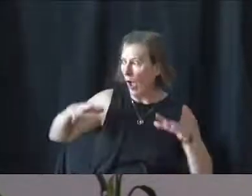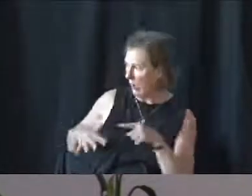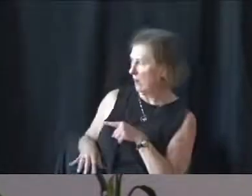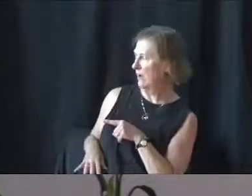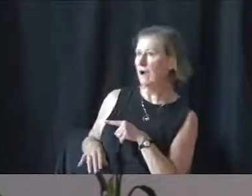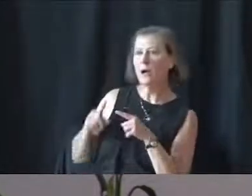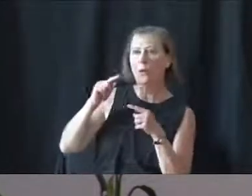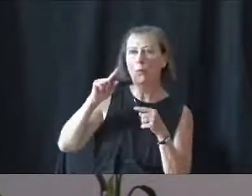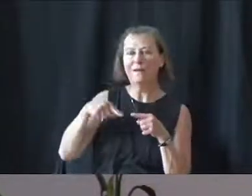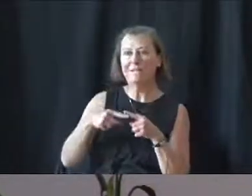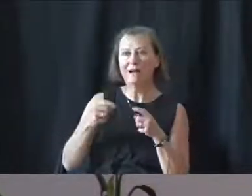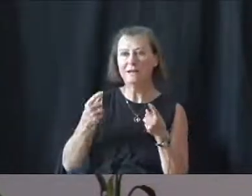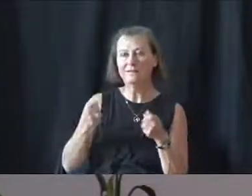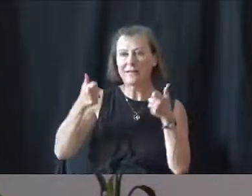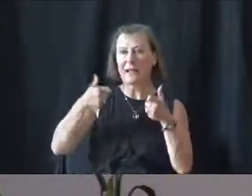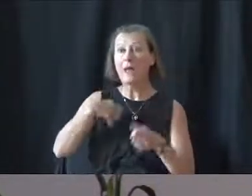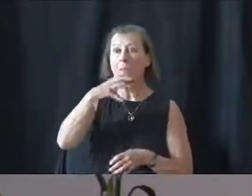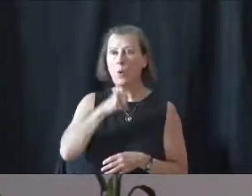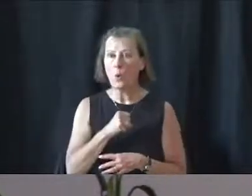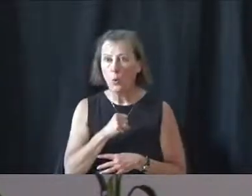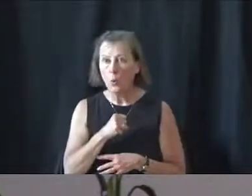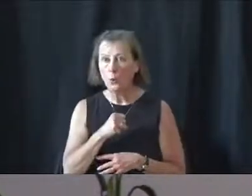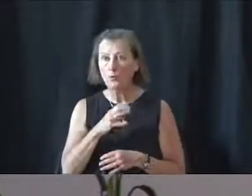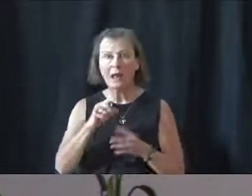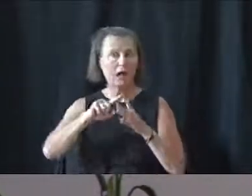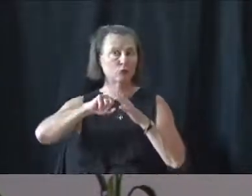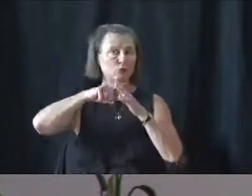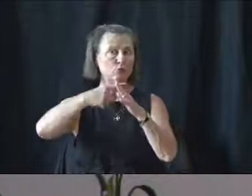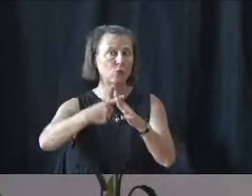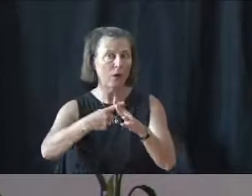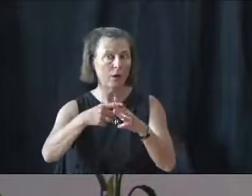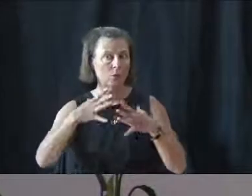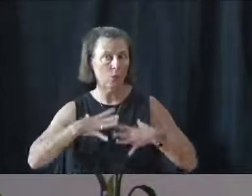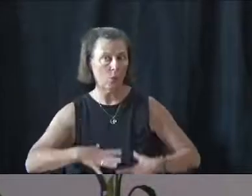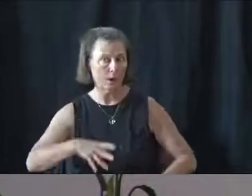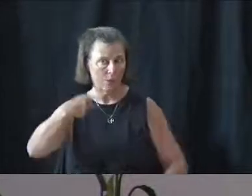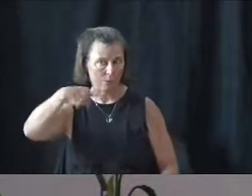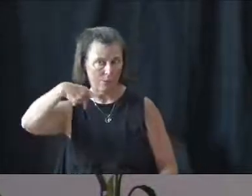when suddenly I am old and start to wear purple."